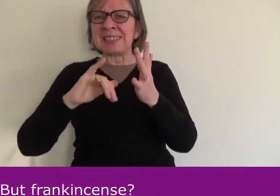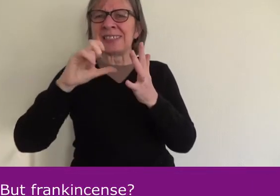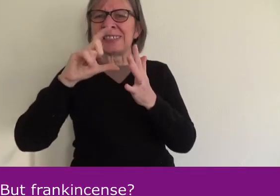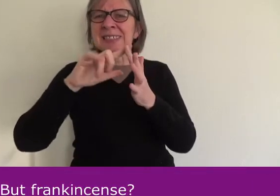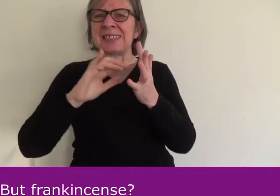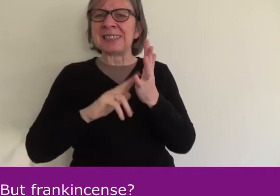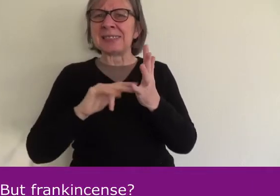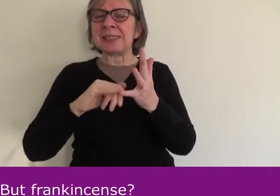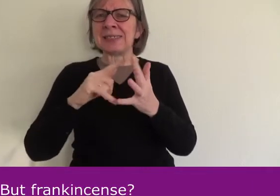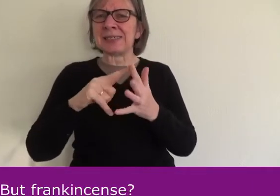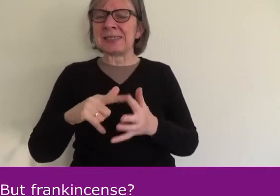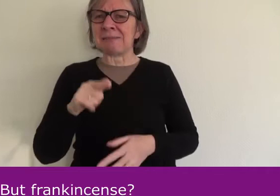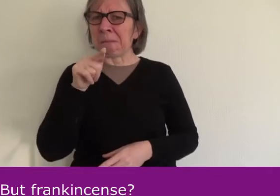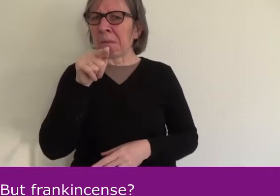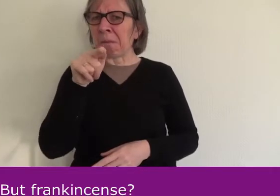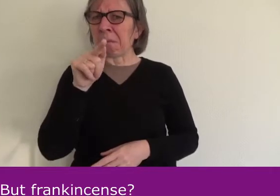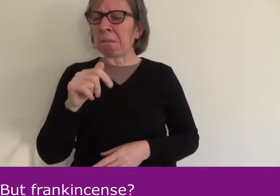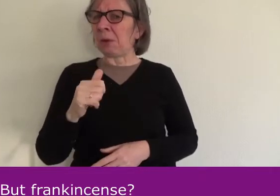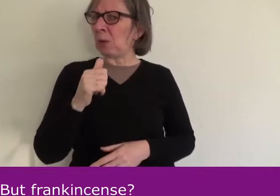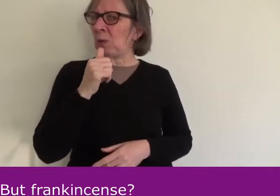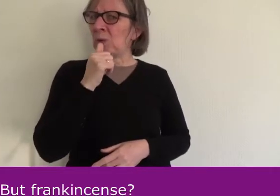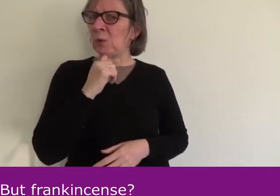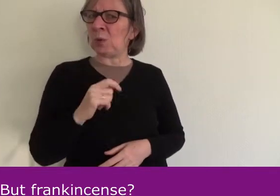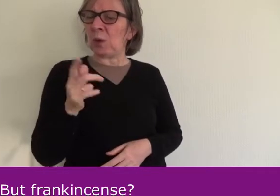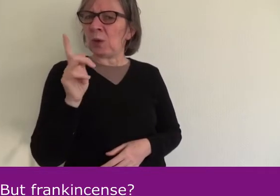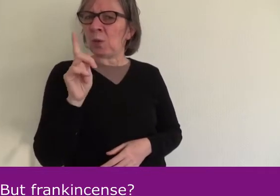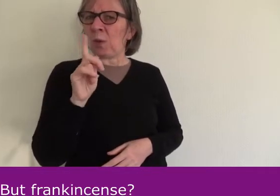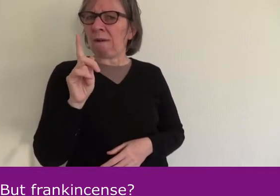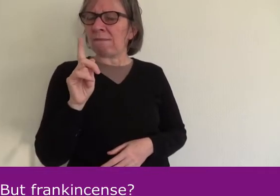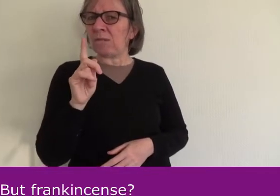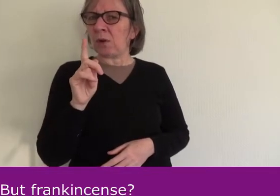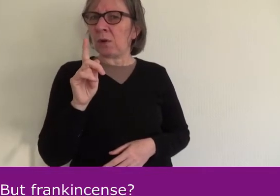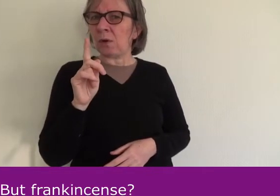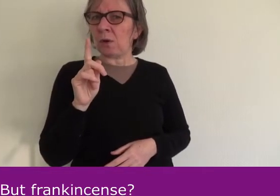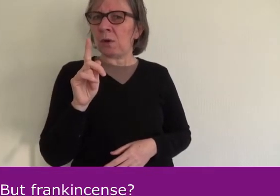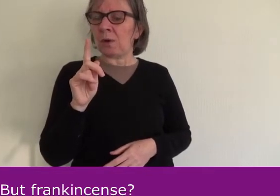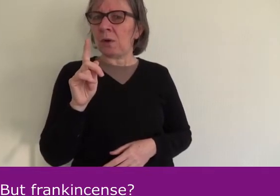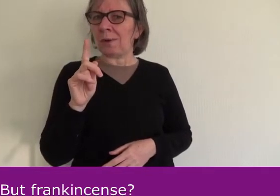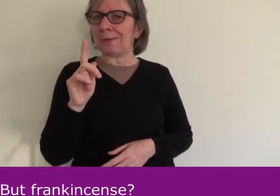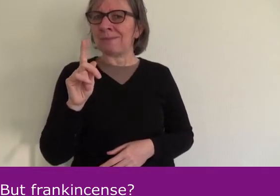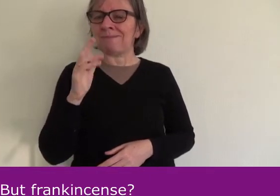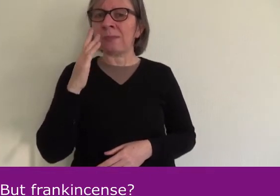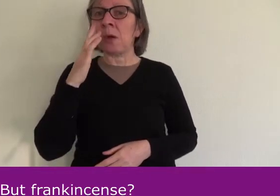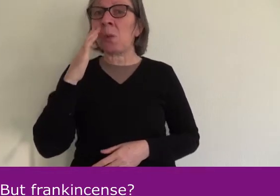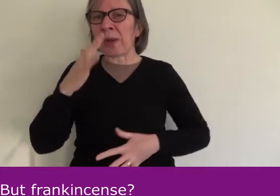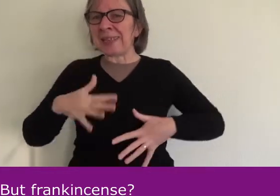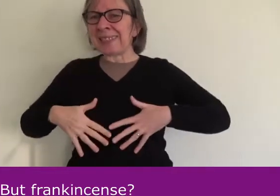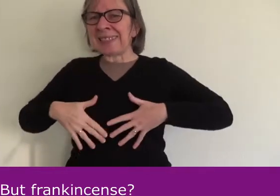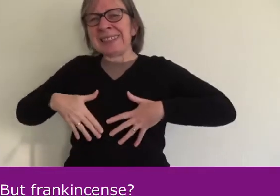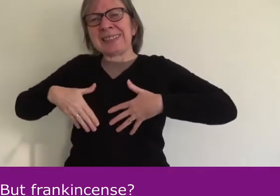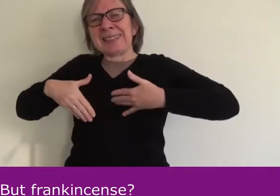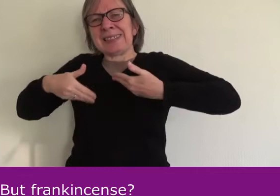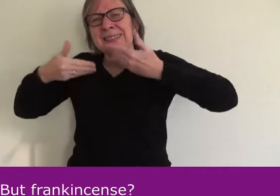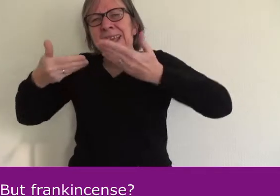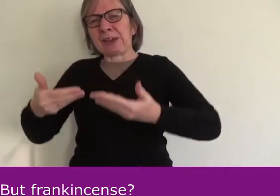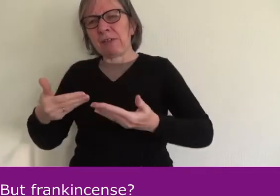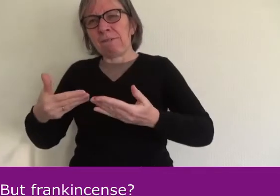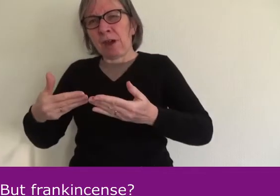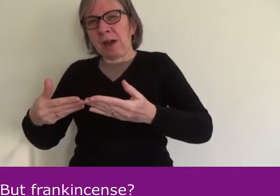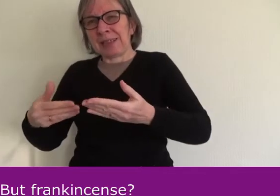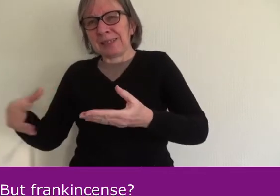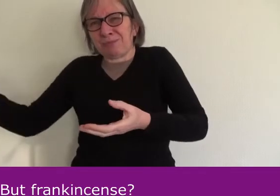the main use his people have for that, as we learned later, is to sweeten their